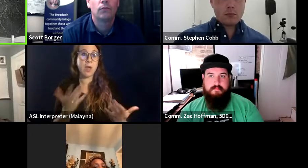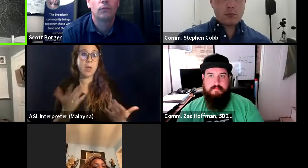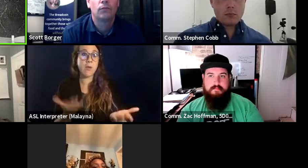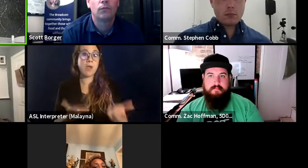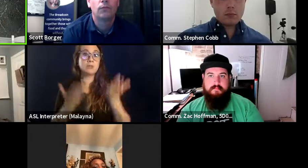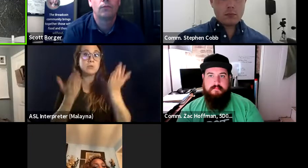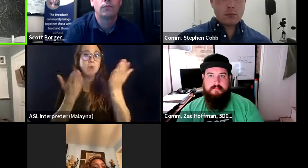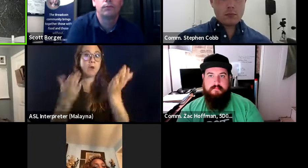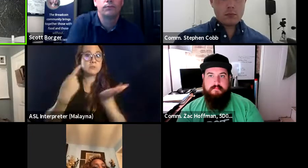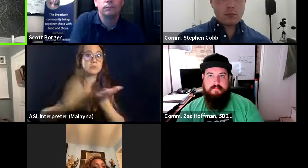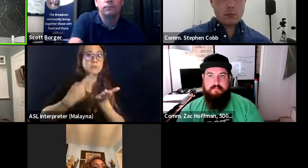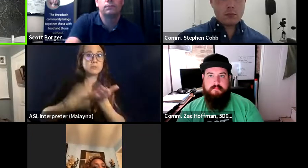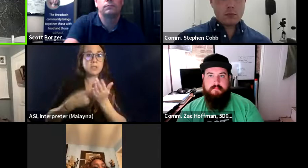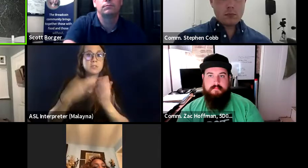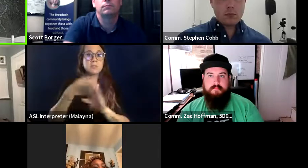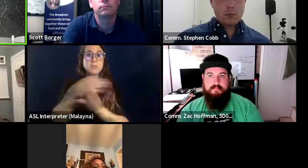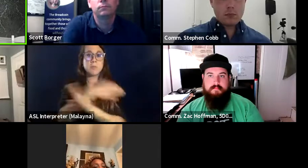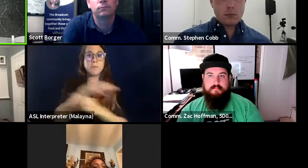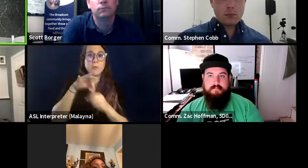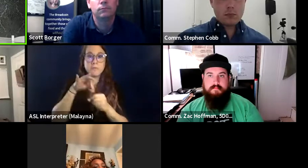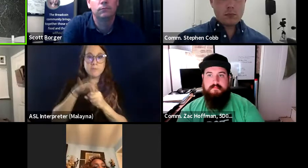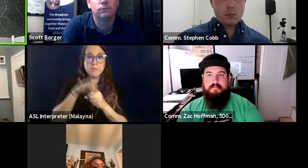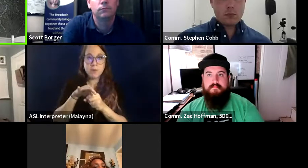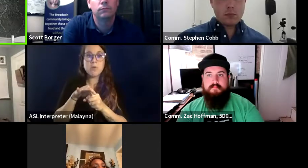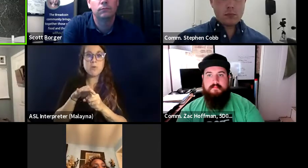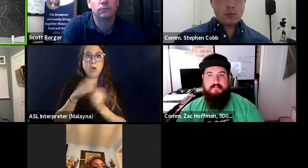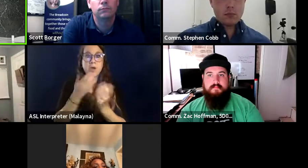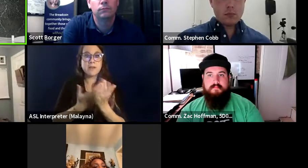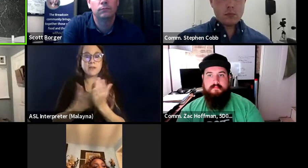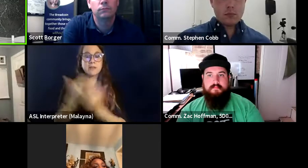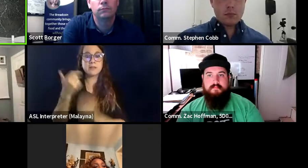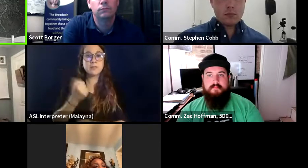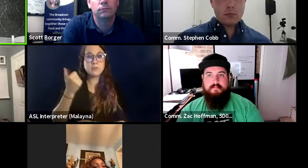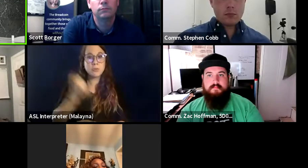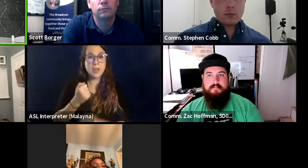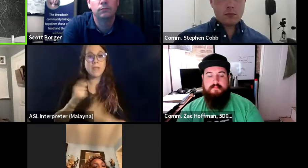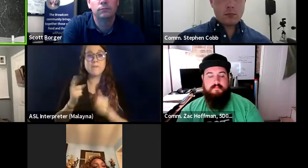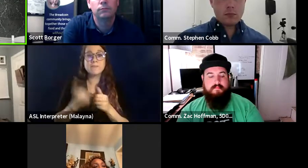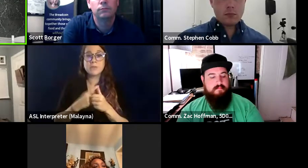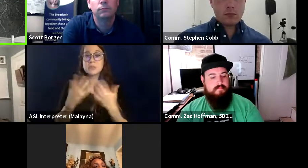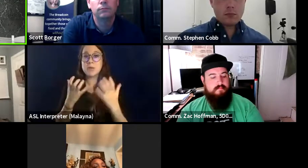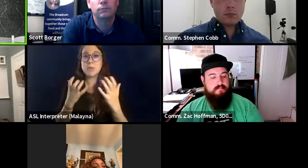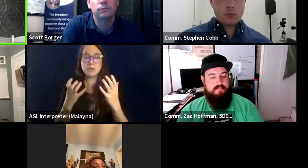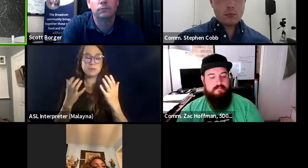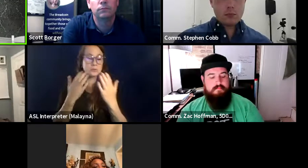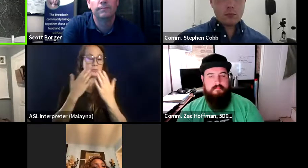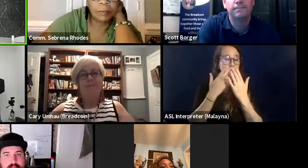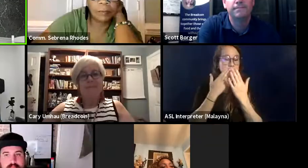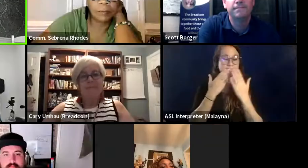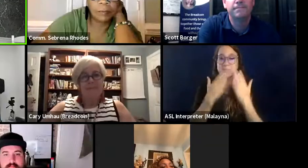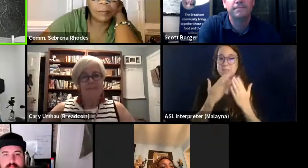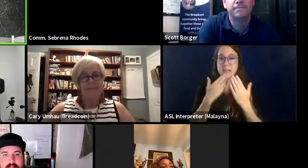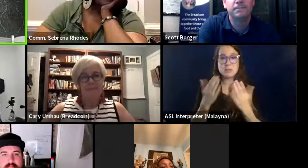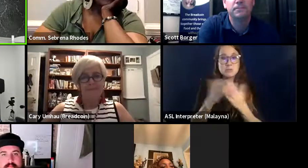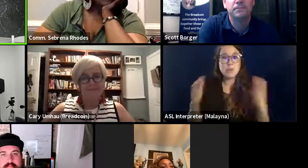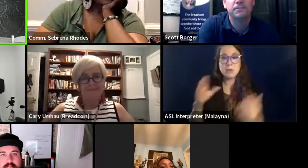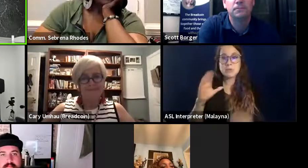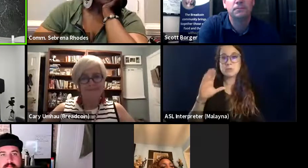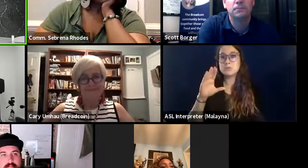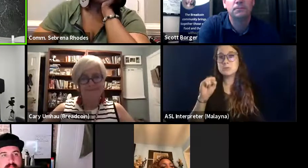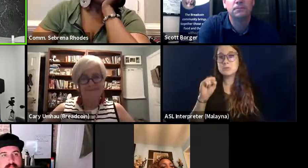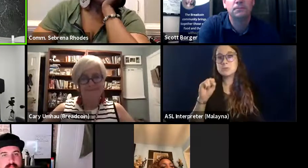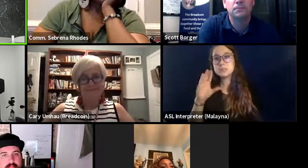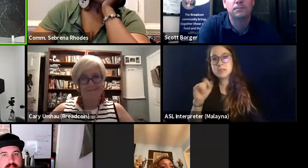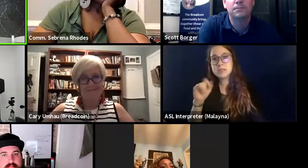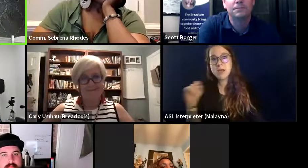discussion before we vote on funding this grant. First of all, I'd like to say thank you so much to Scott and, you know, Carrie, you've